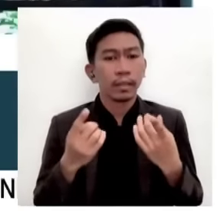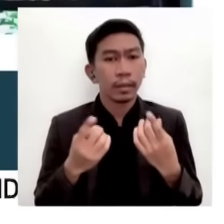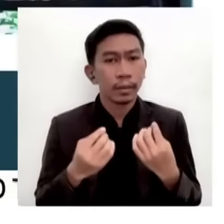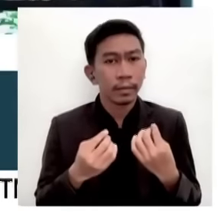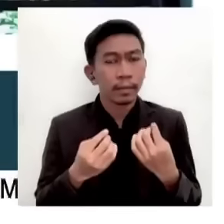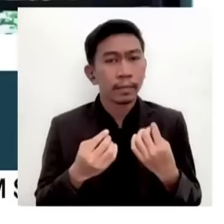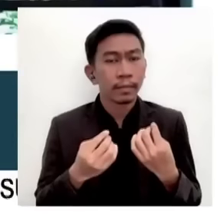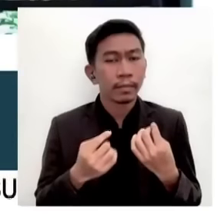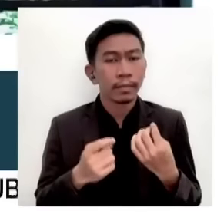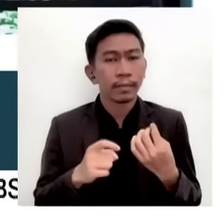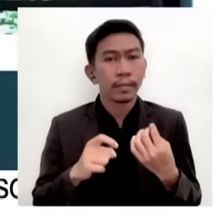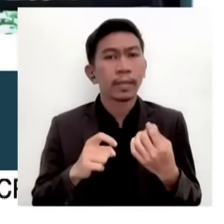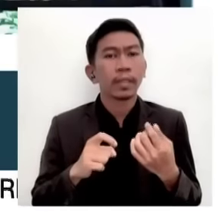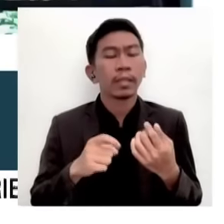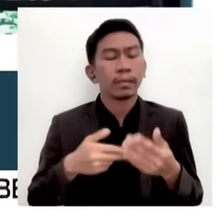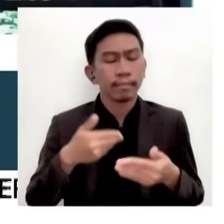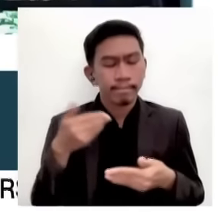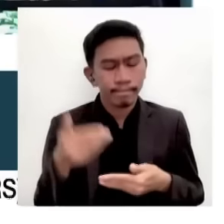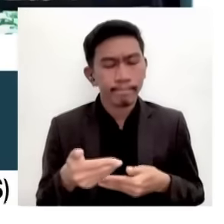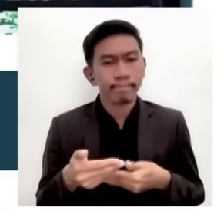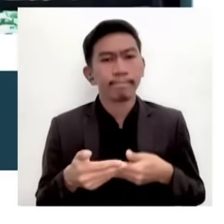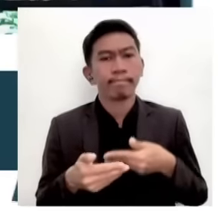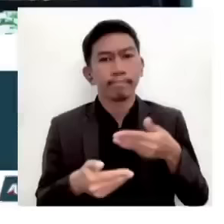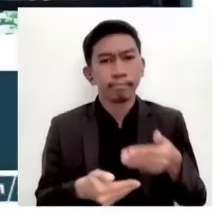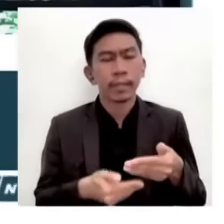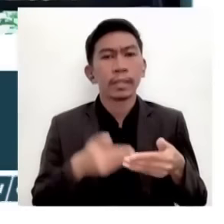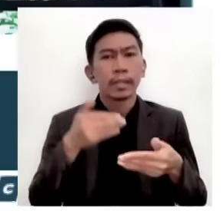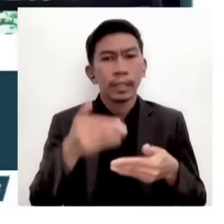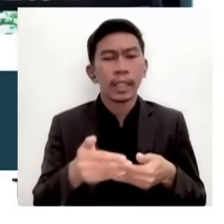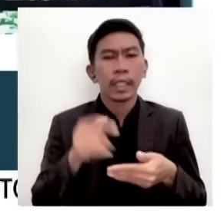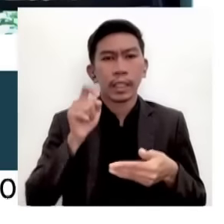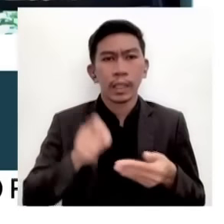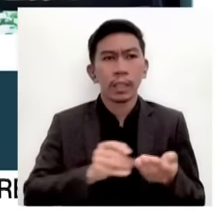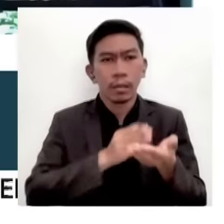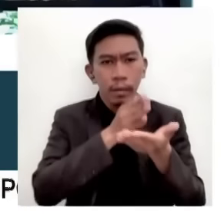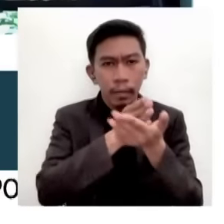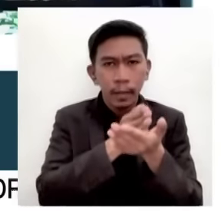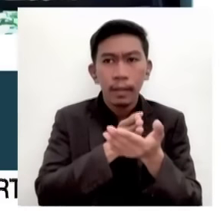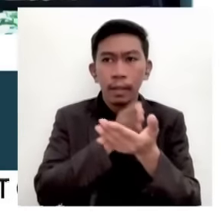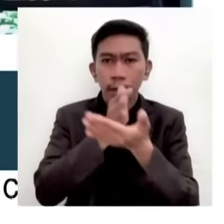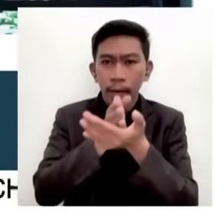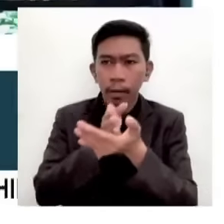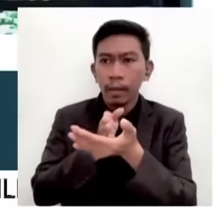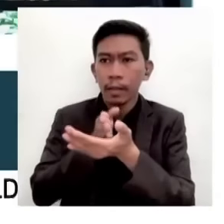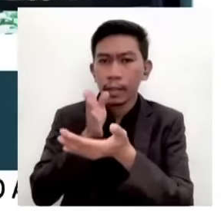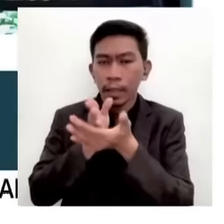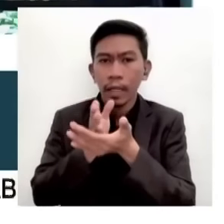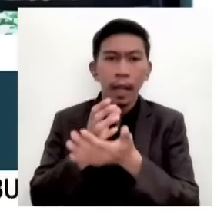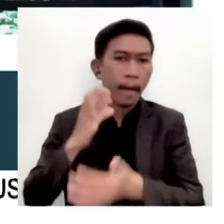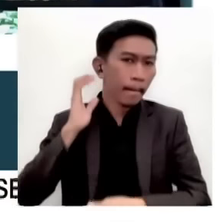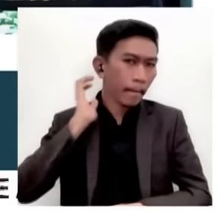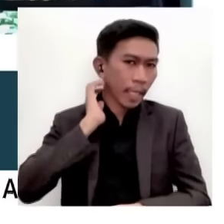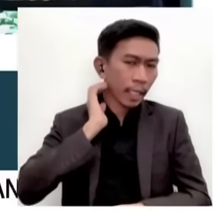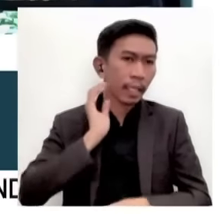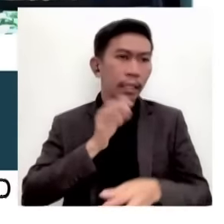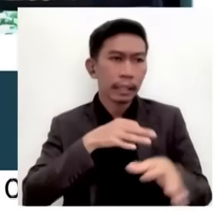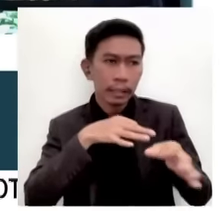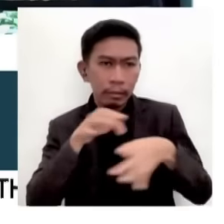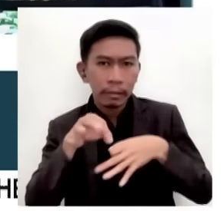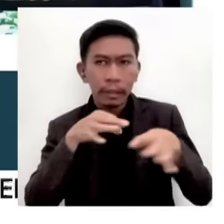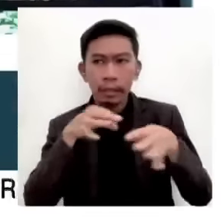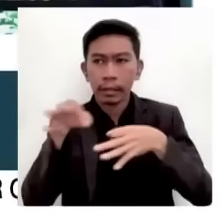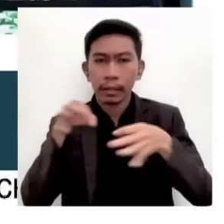we will take the pain of going around Mindanao, explaining to the people, answering the